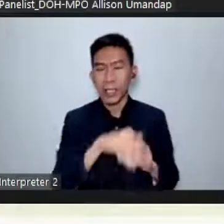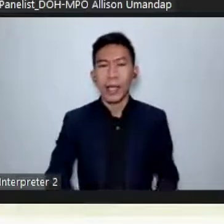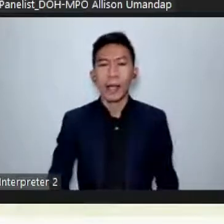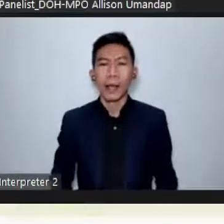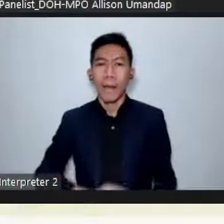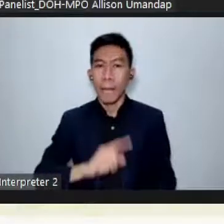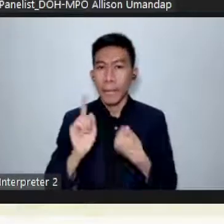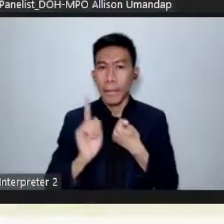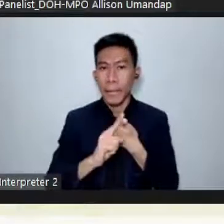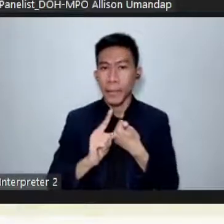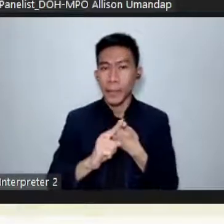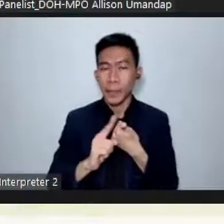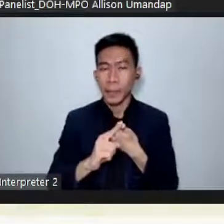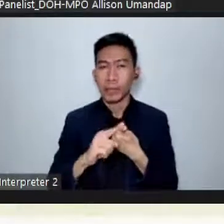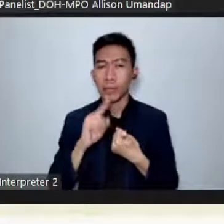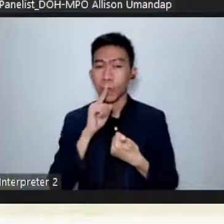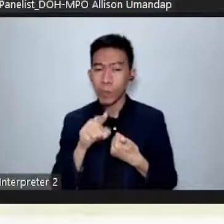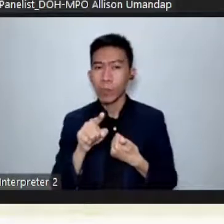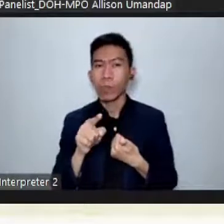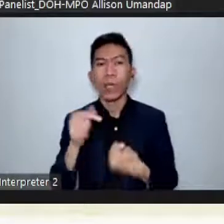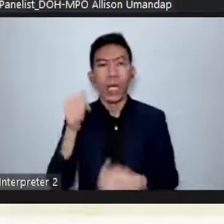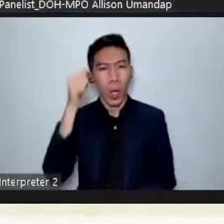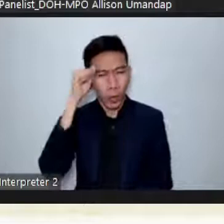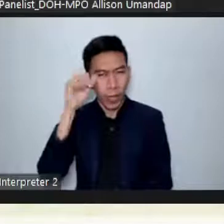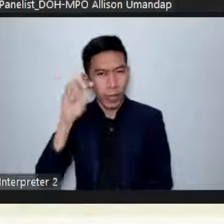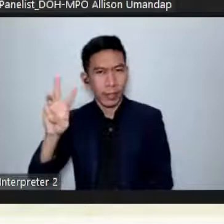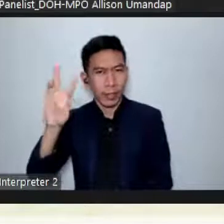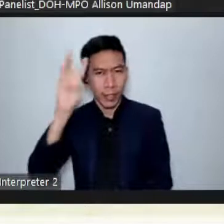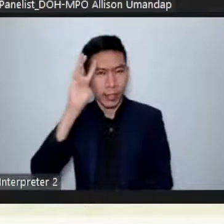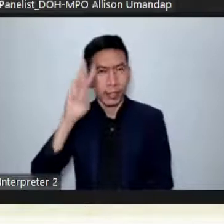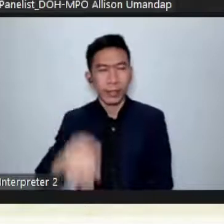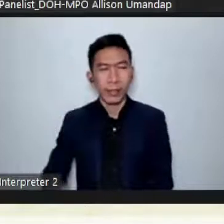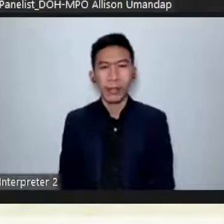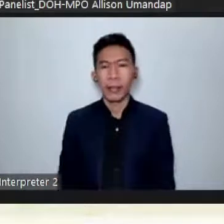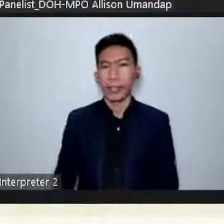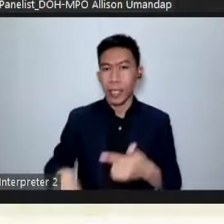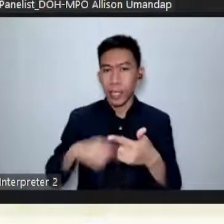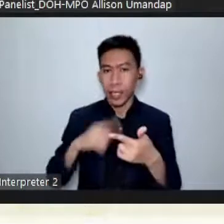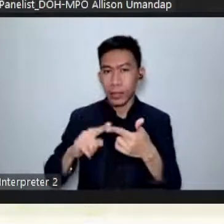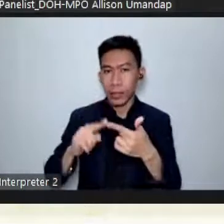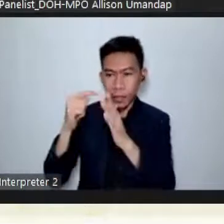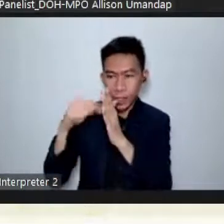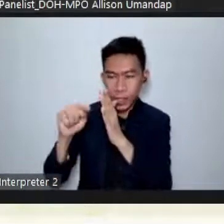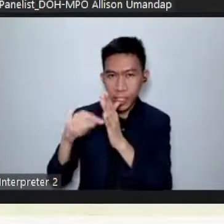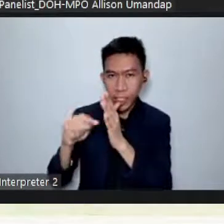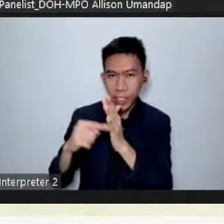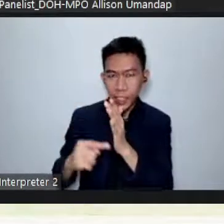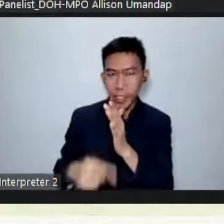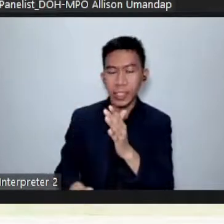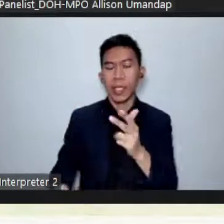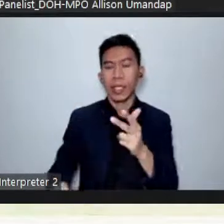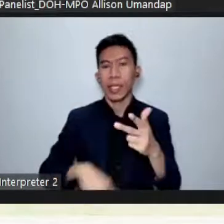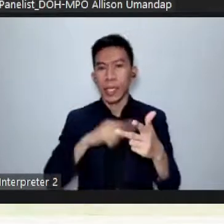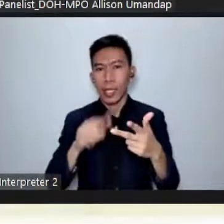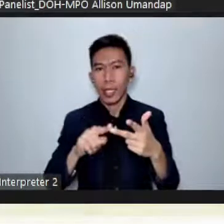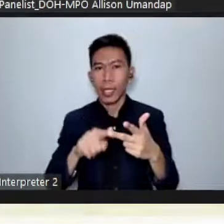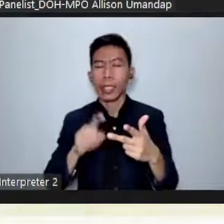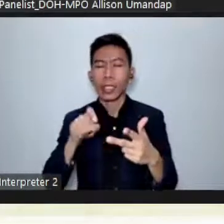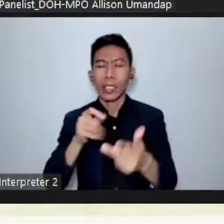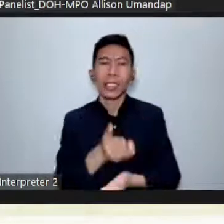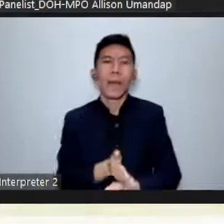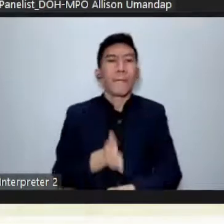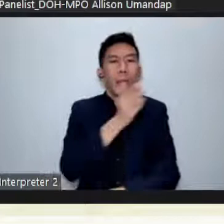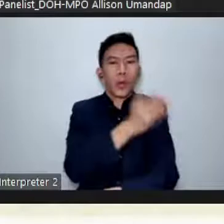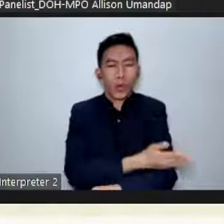is awareness, and then screening, downstaging, and then now upping our service coverage.